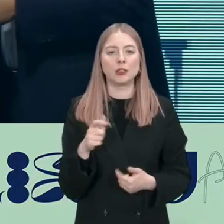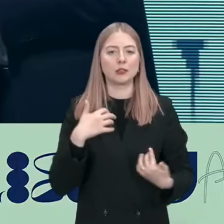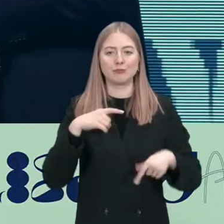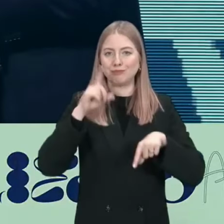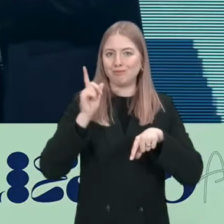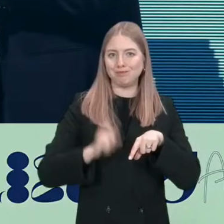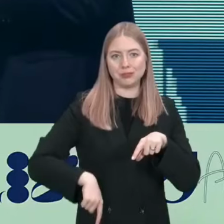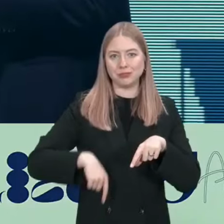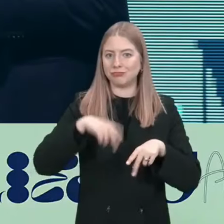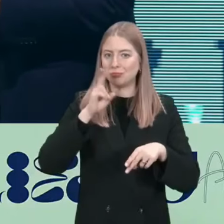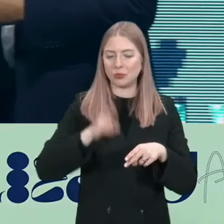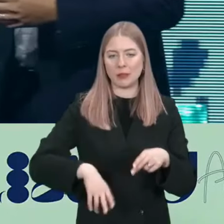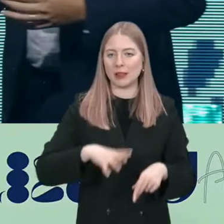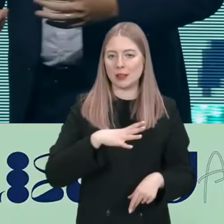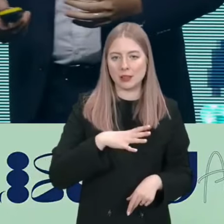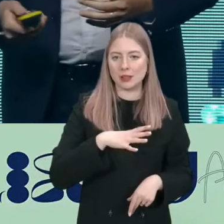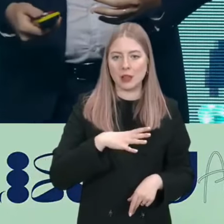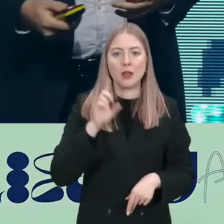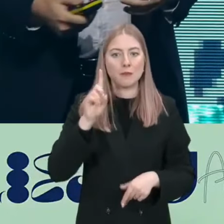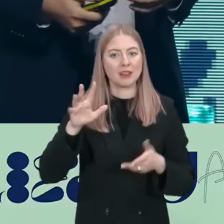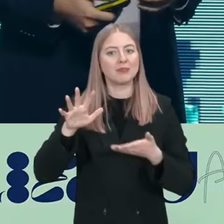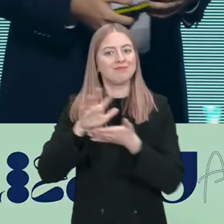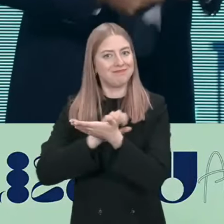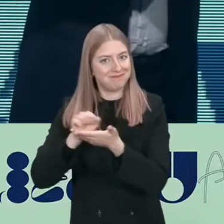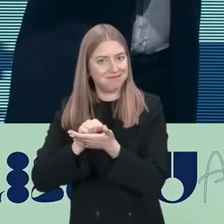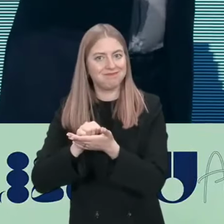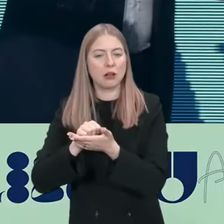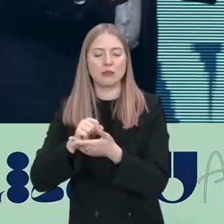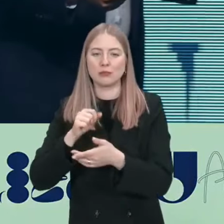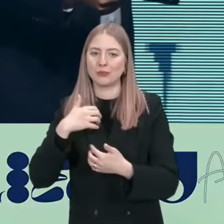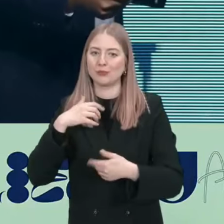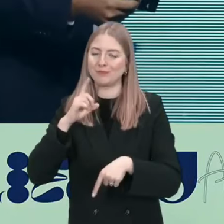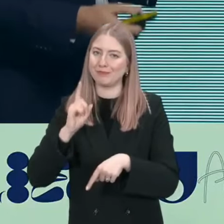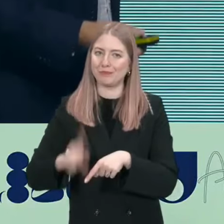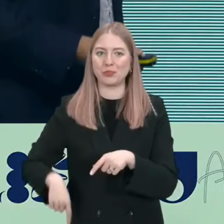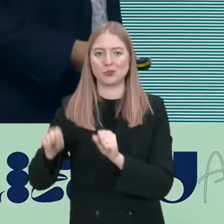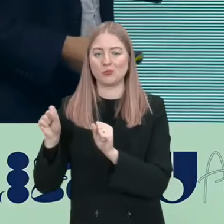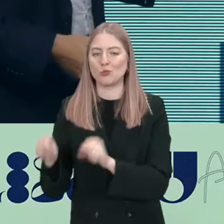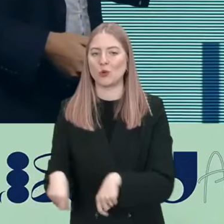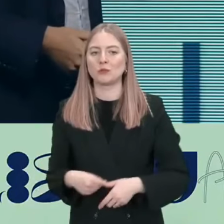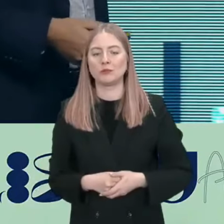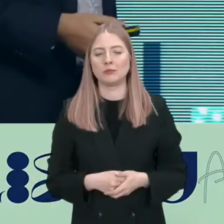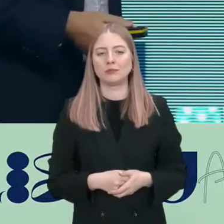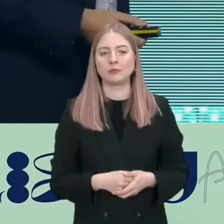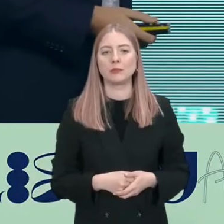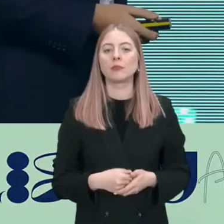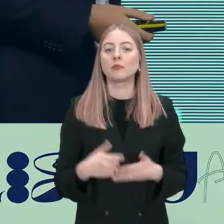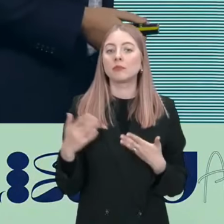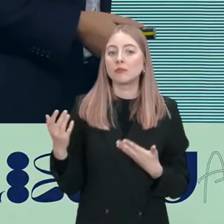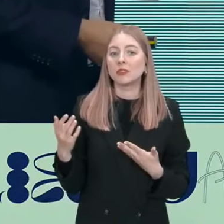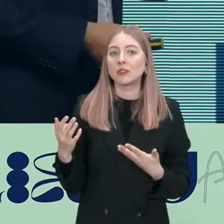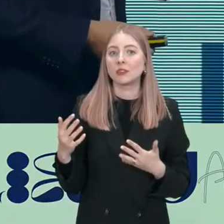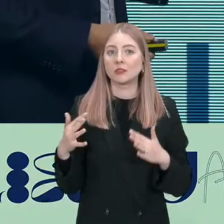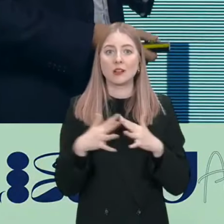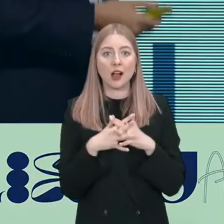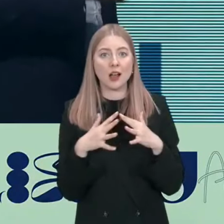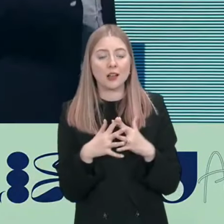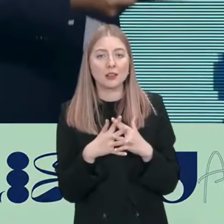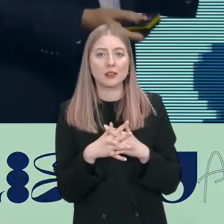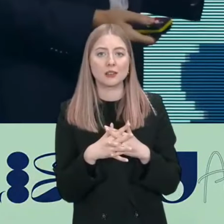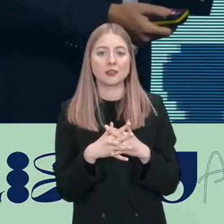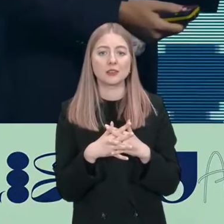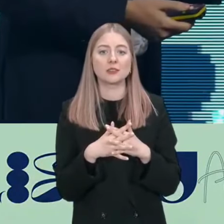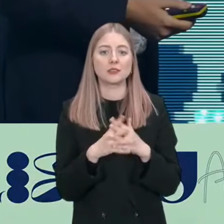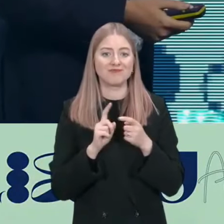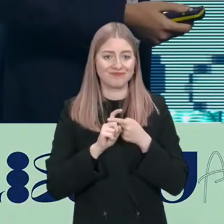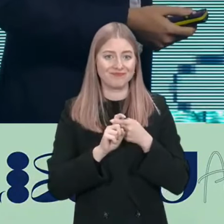see with the US, for example. We also have wars, which impact businesses heavily in